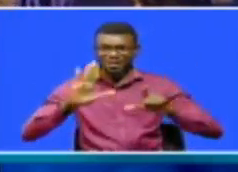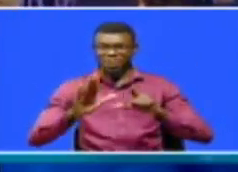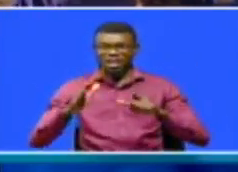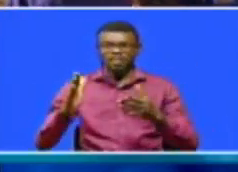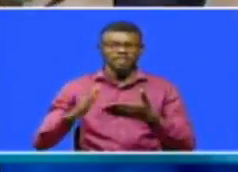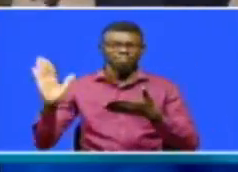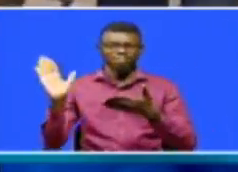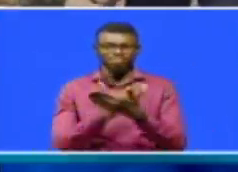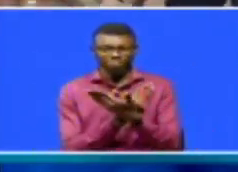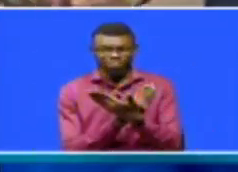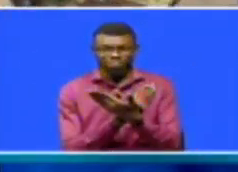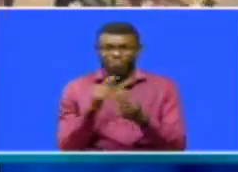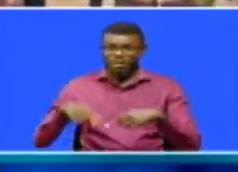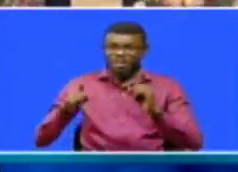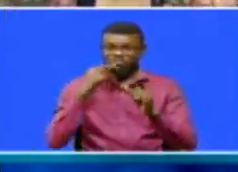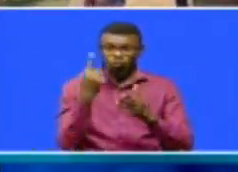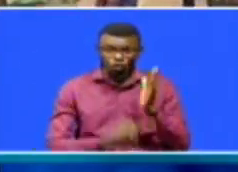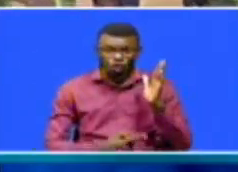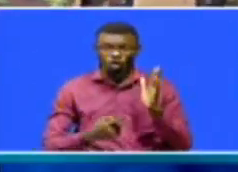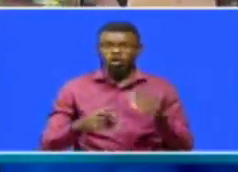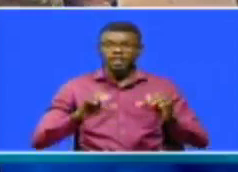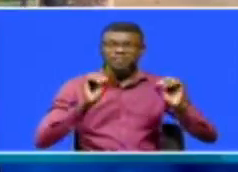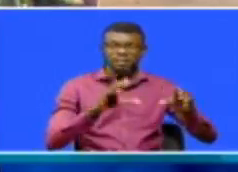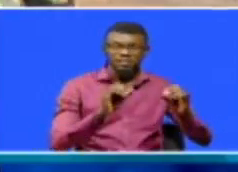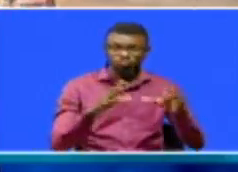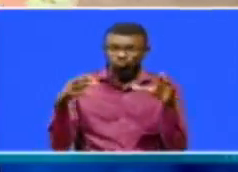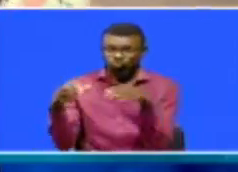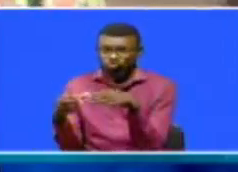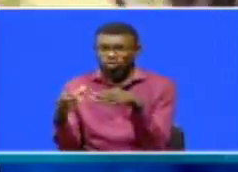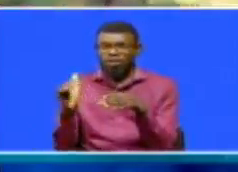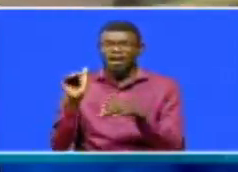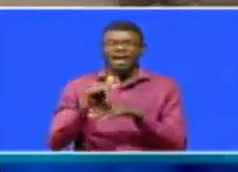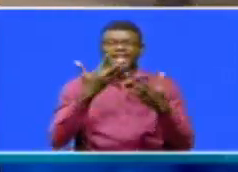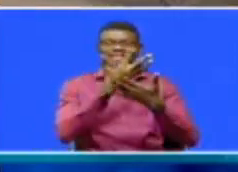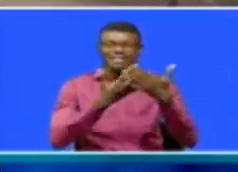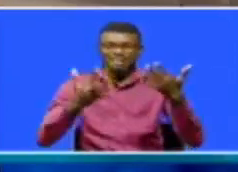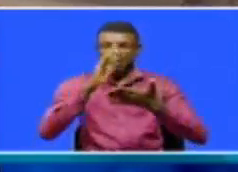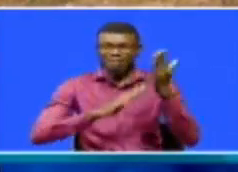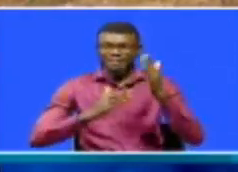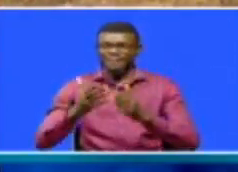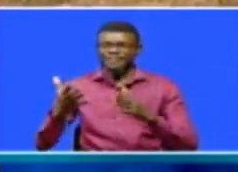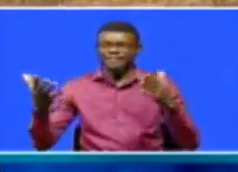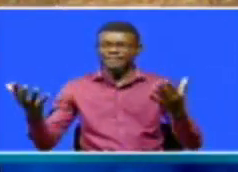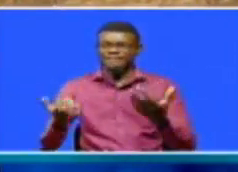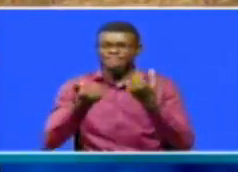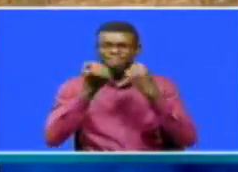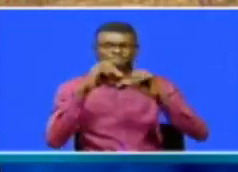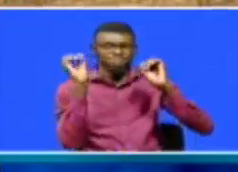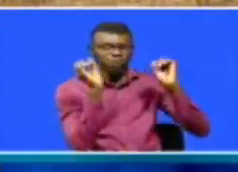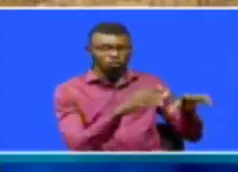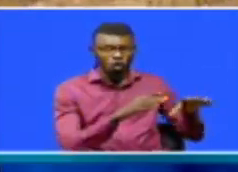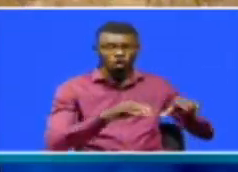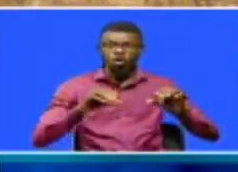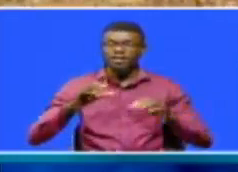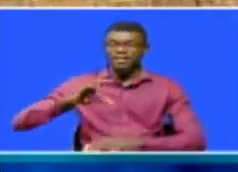Miner claims that the county askaris then instructed locals to load the fencing materials onto the county vehicles, after which they